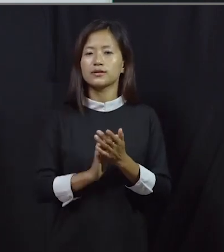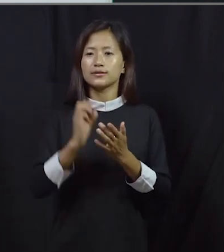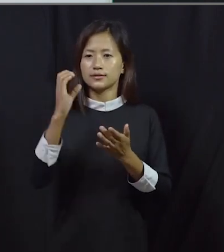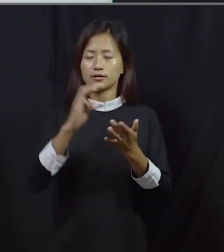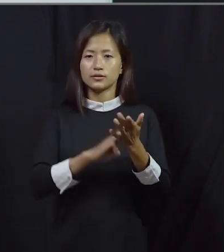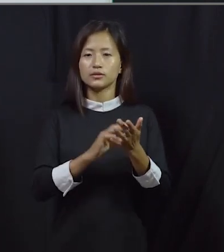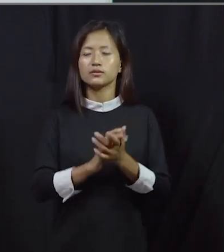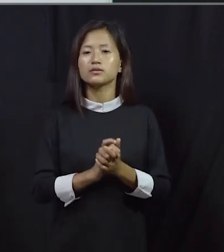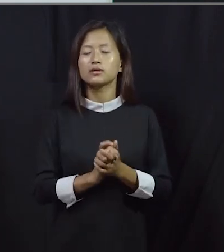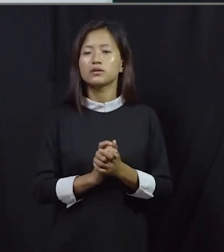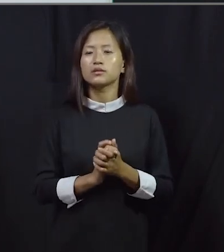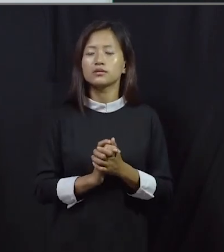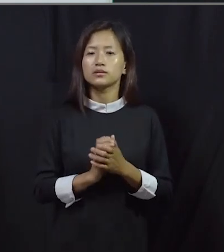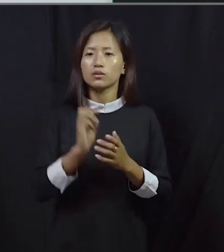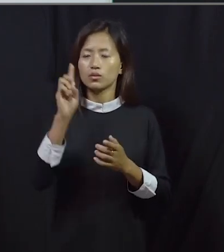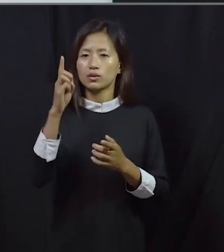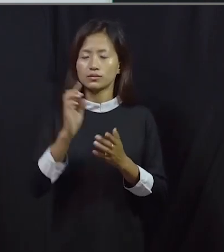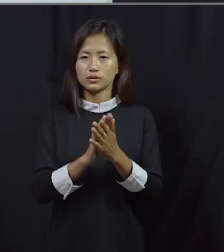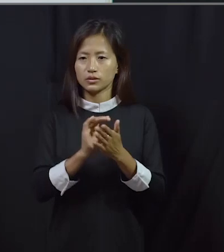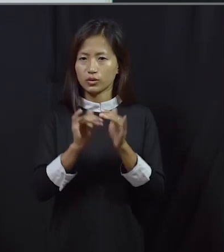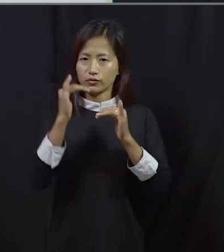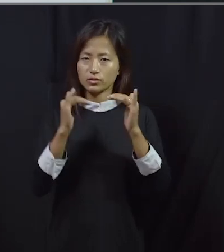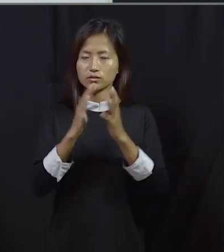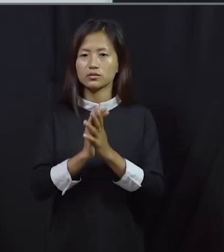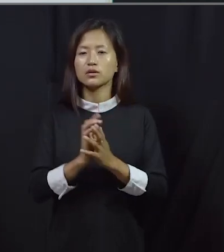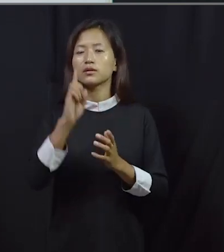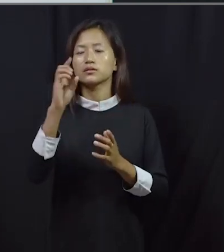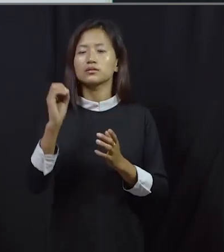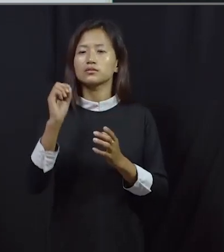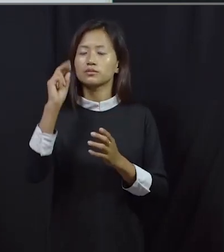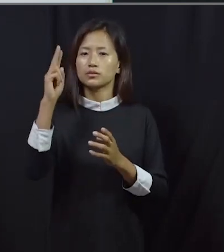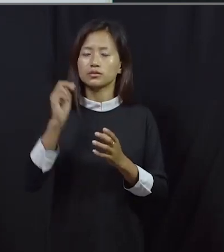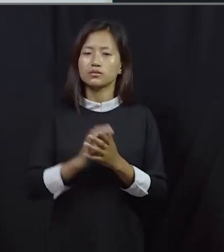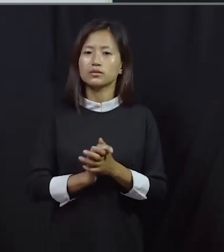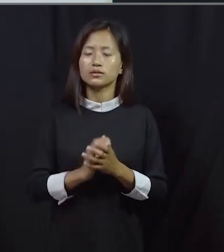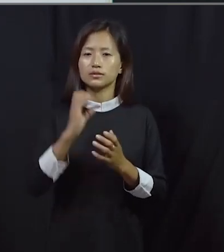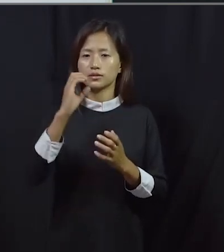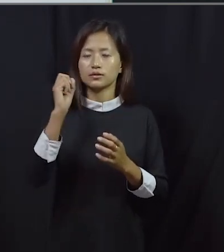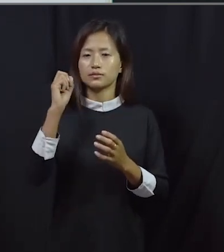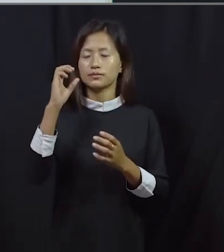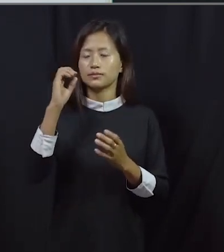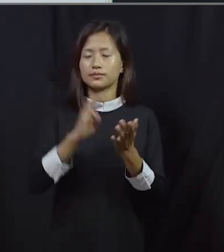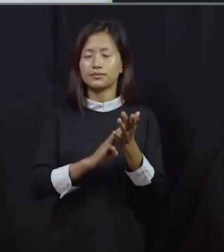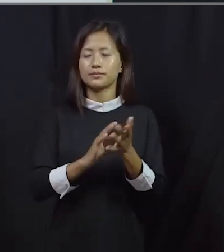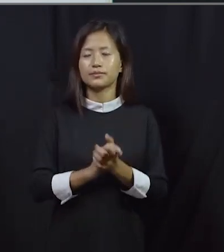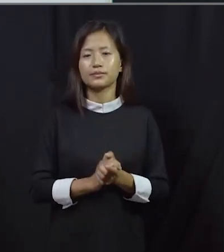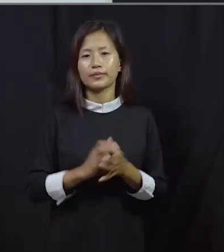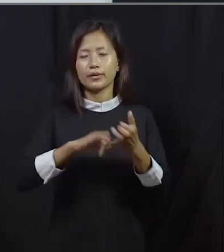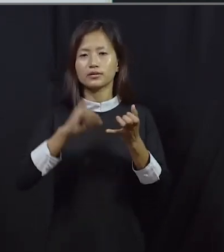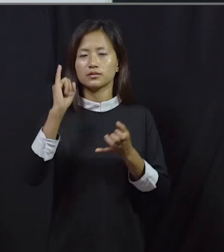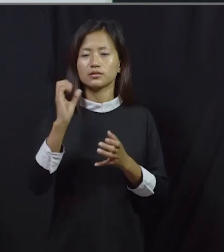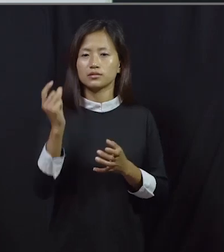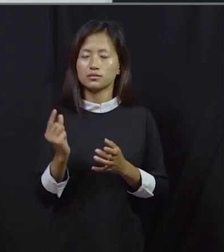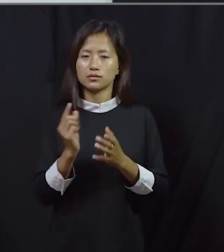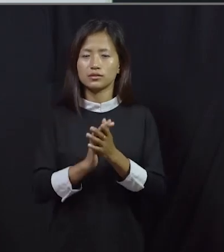square centimeter. So 1 meter is equivalent to how much? 10 to the power 2 centimeter. So that's why the SI system of